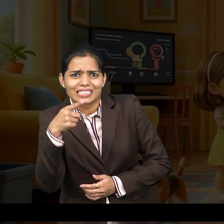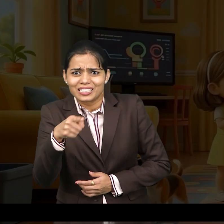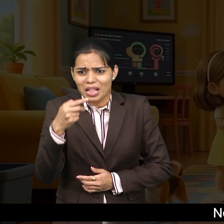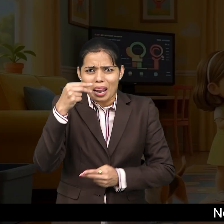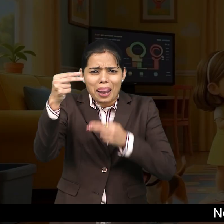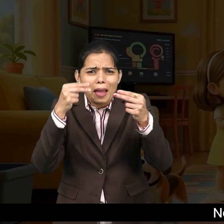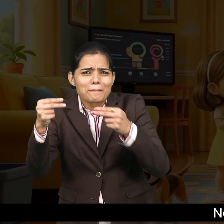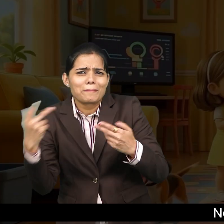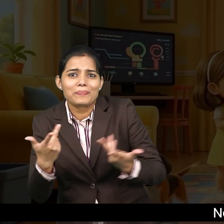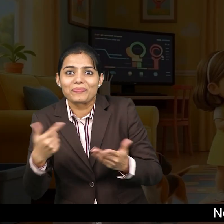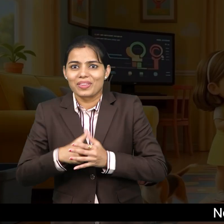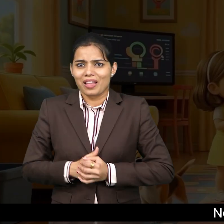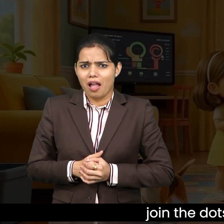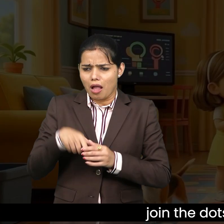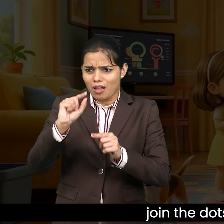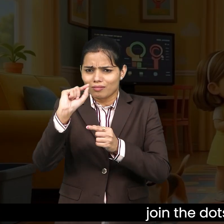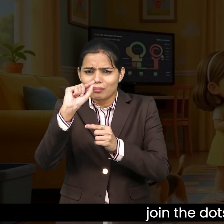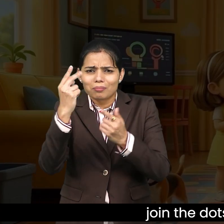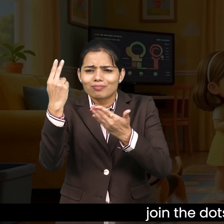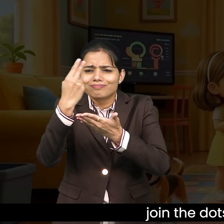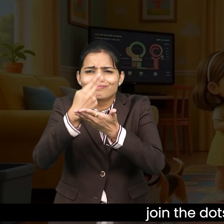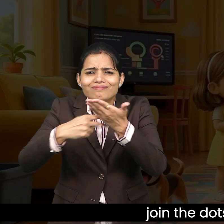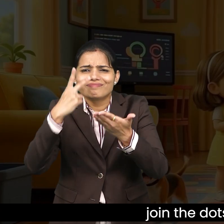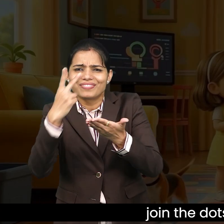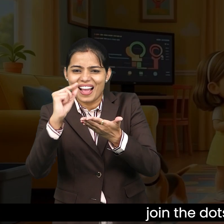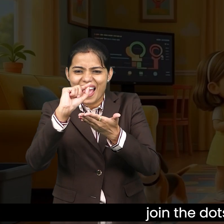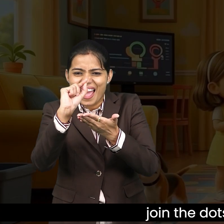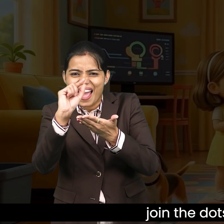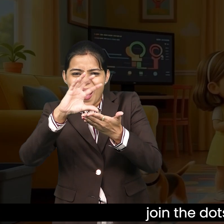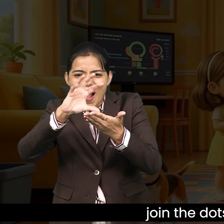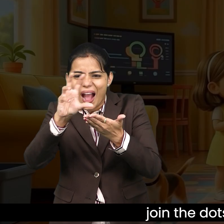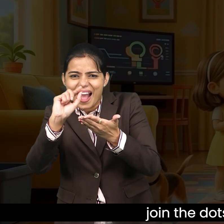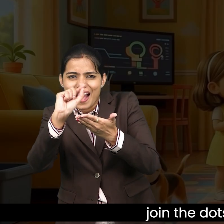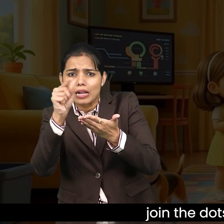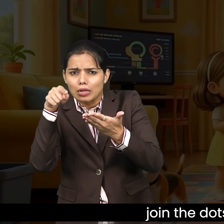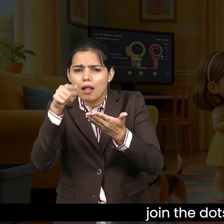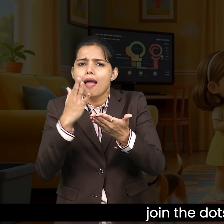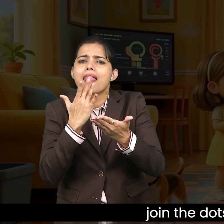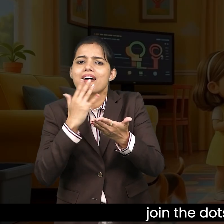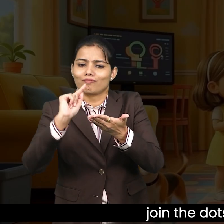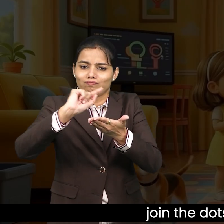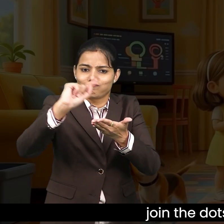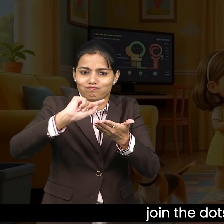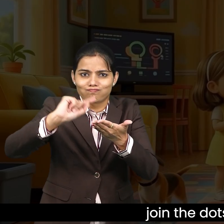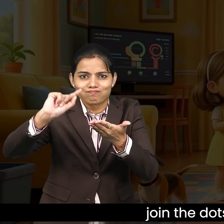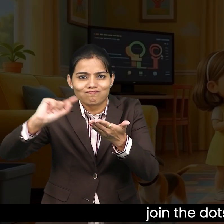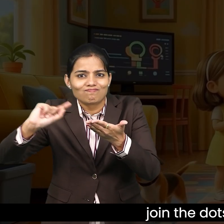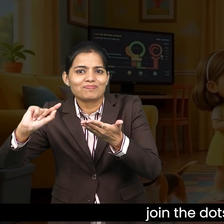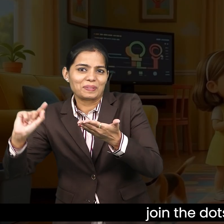Activity. Name the object, join the dots, and color the pictures.